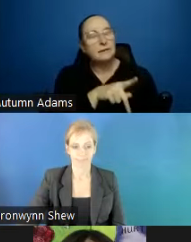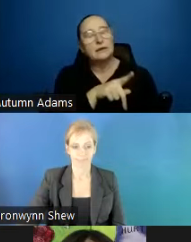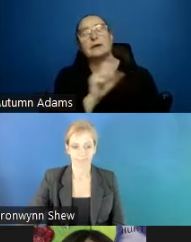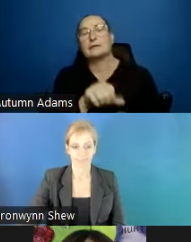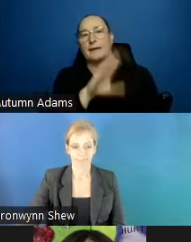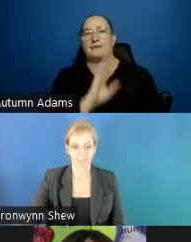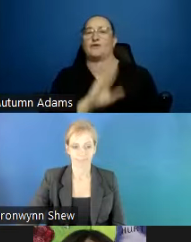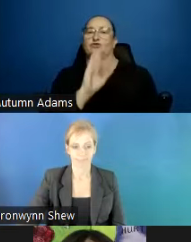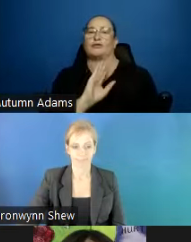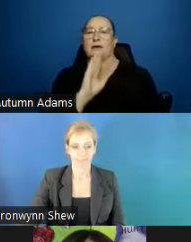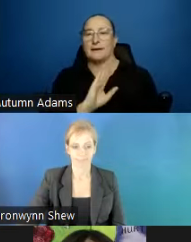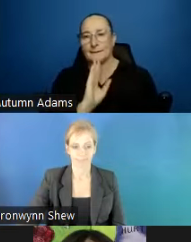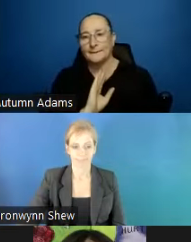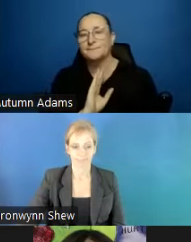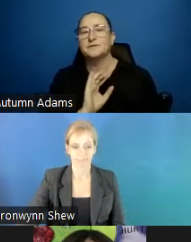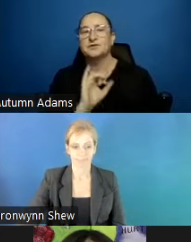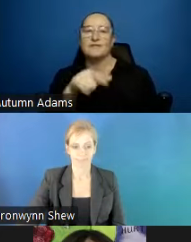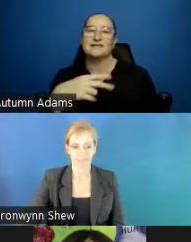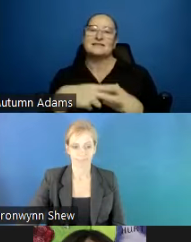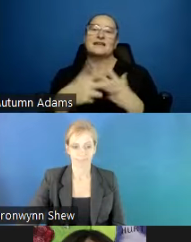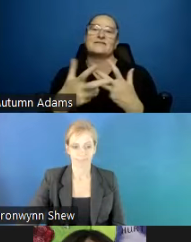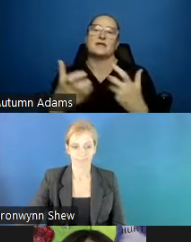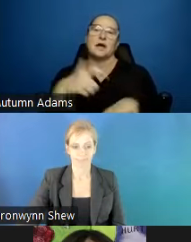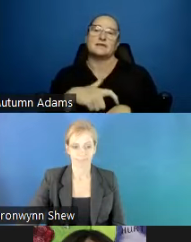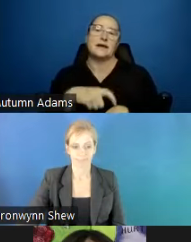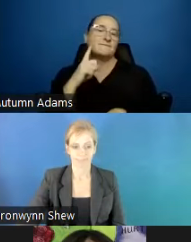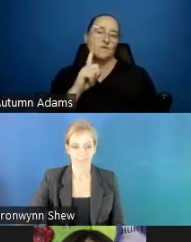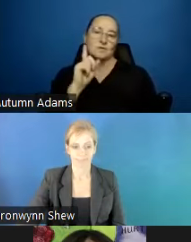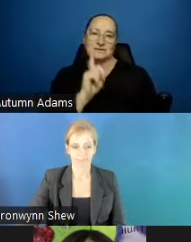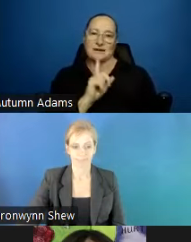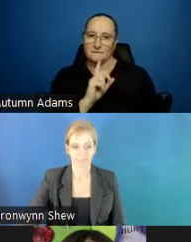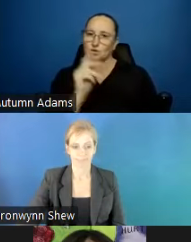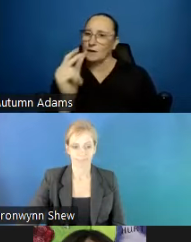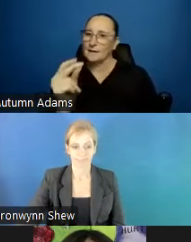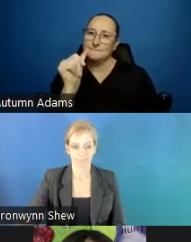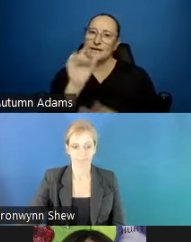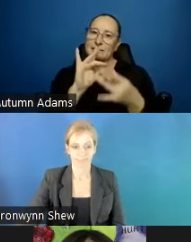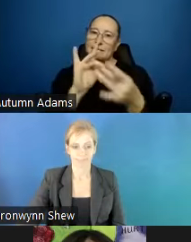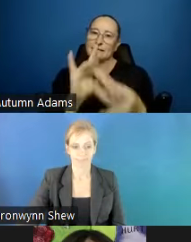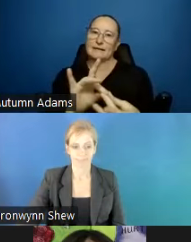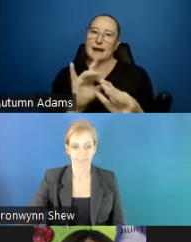So it immediately connects with someone who uses sign language, and it's on a video phone.